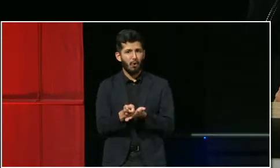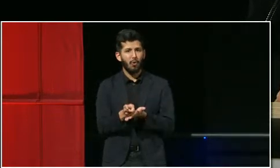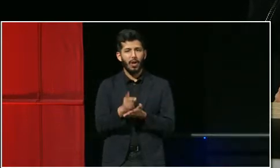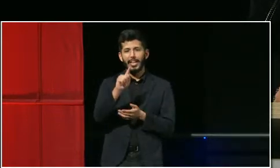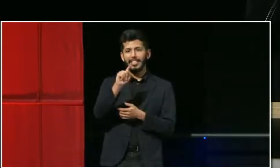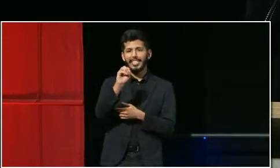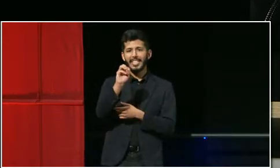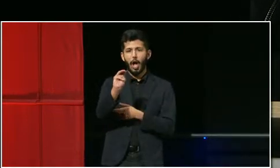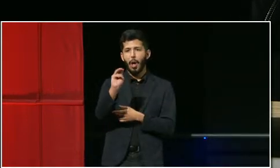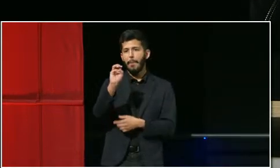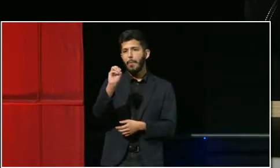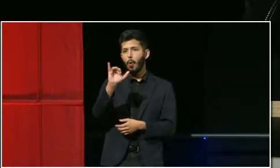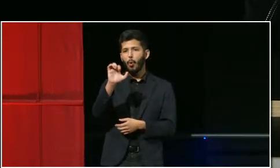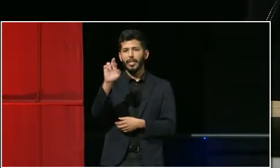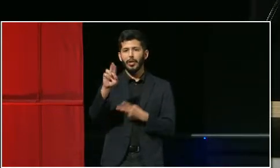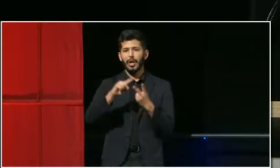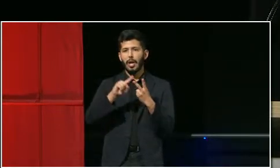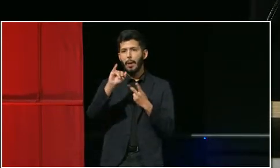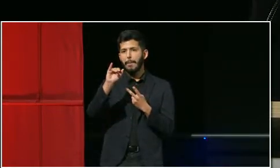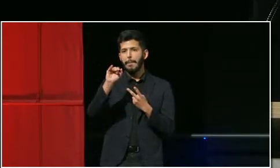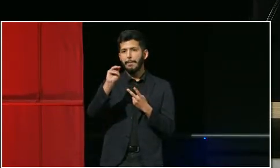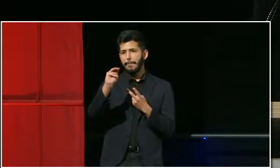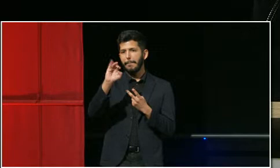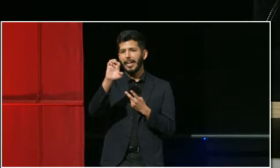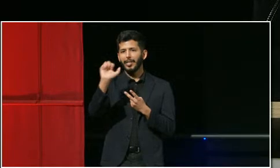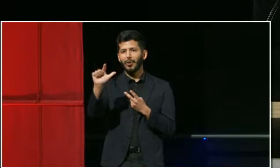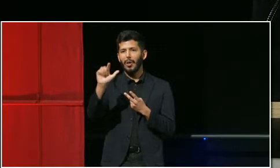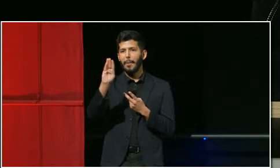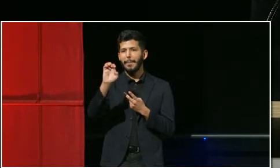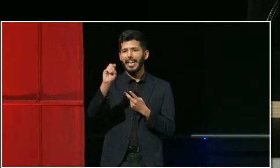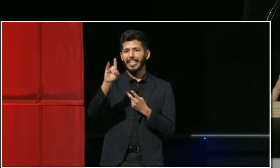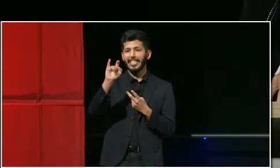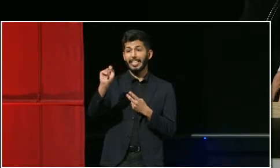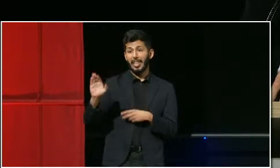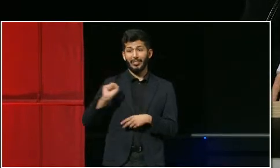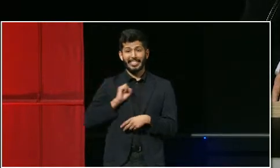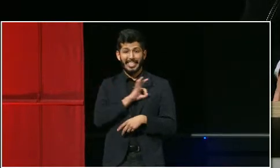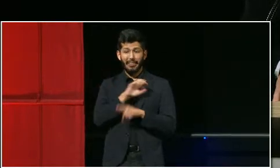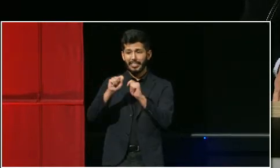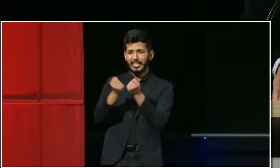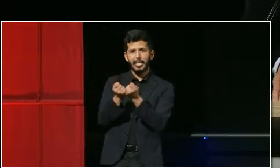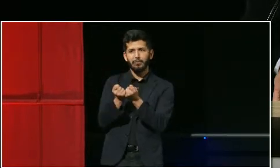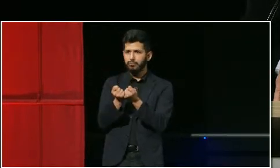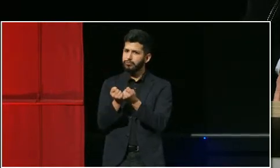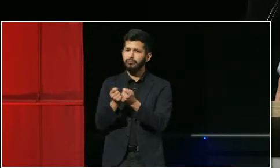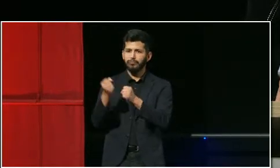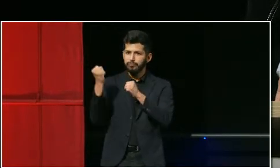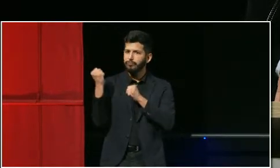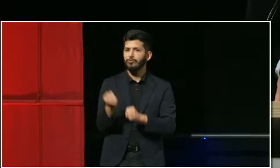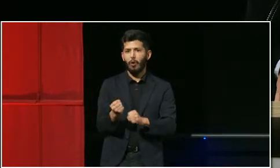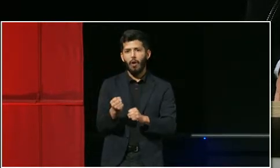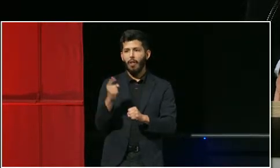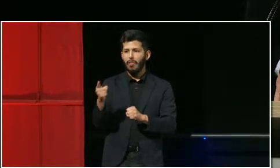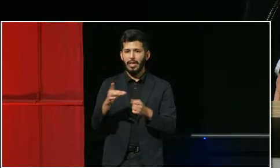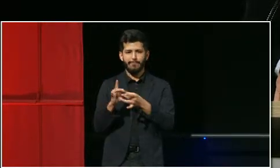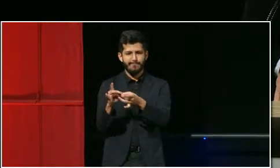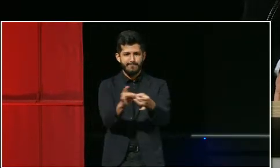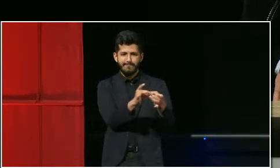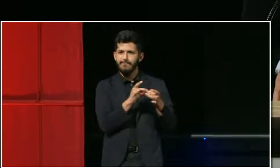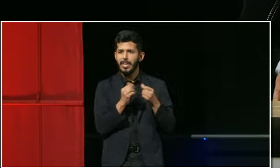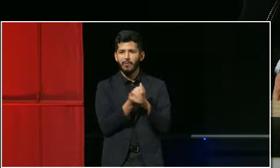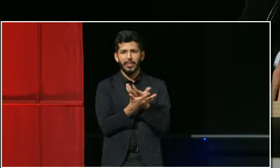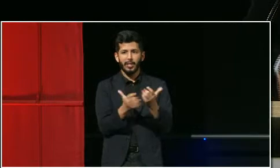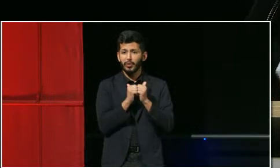Moyer, Michael Benedict, and their staff are the glue that holds everything together in our three